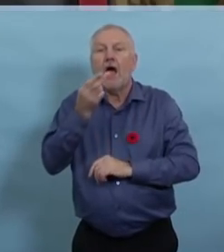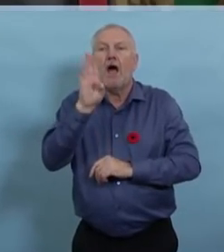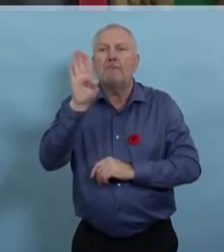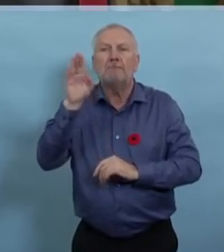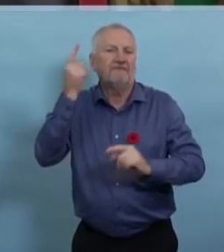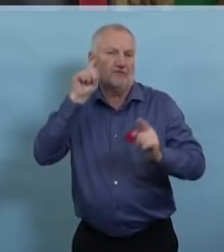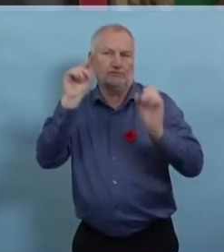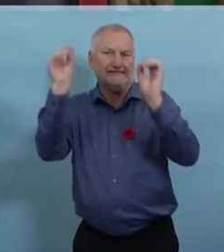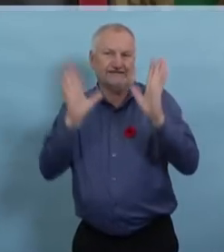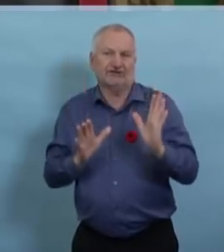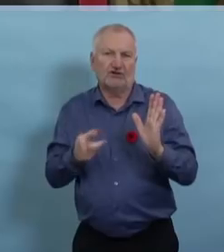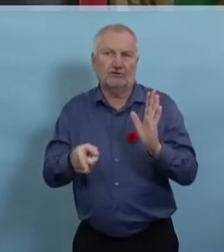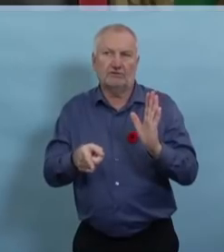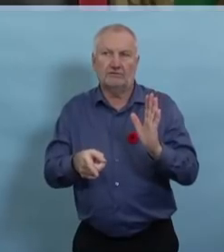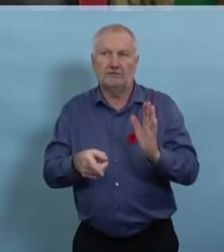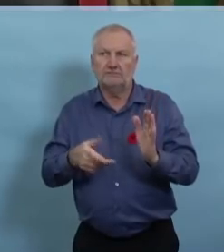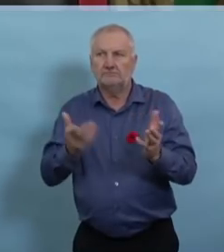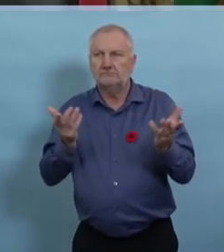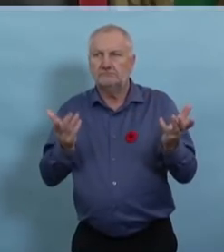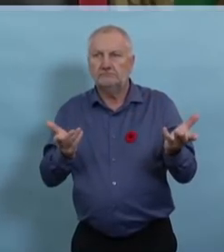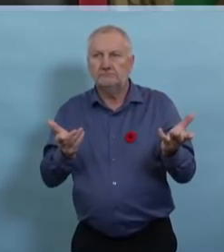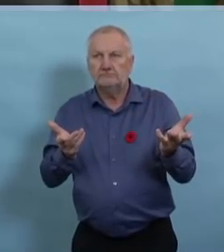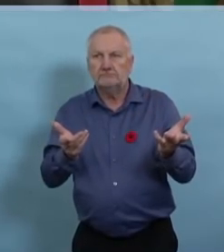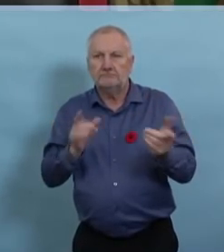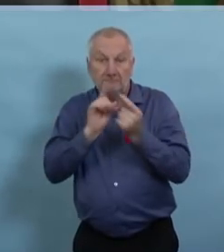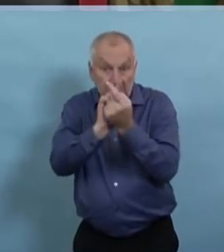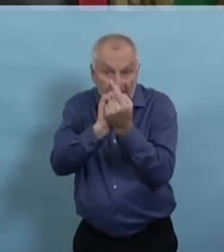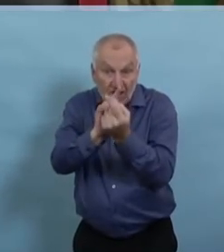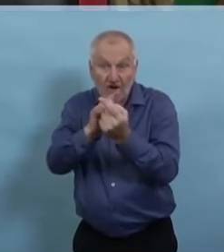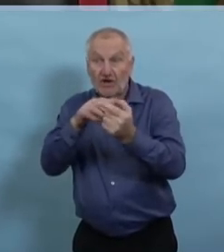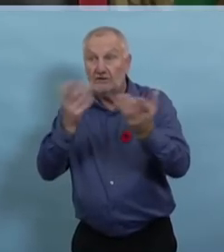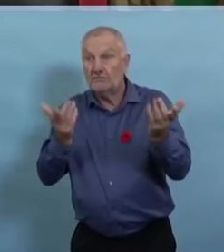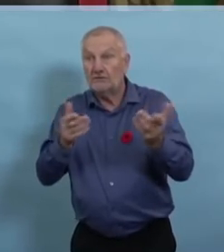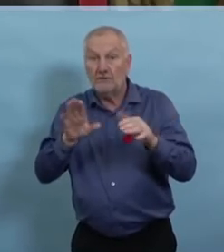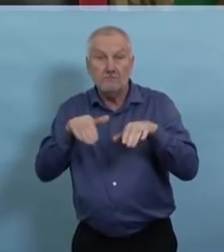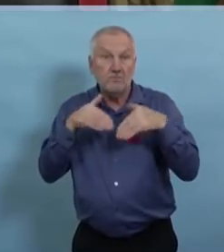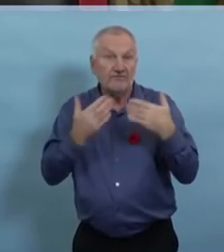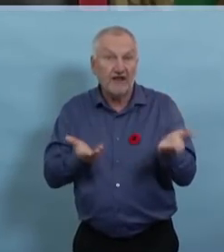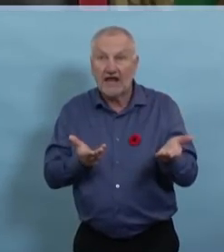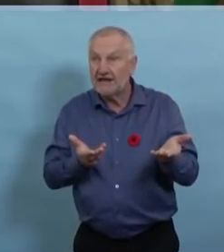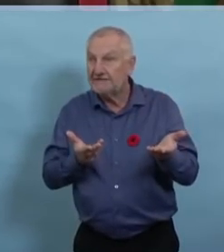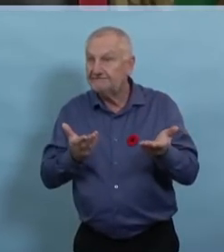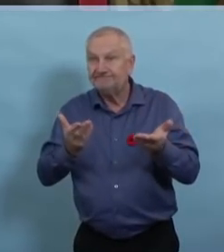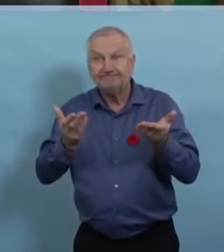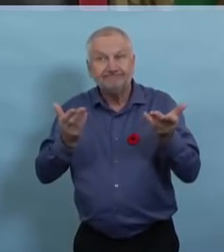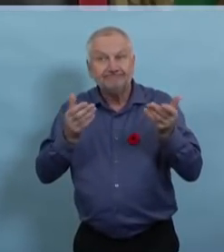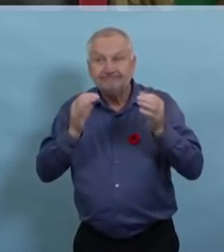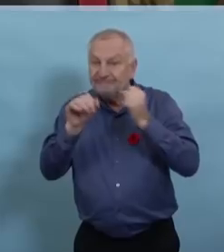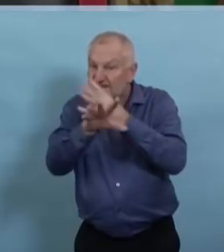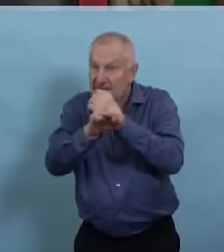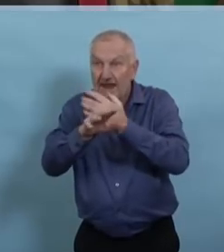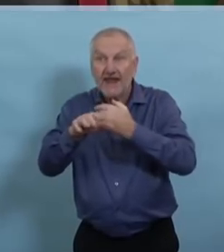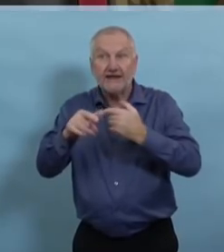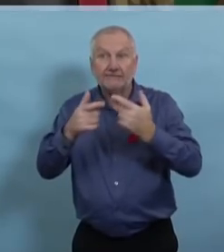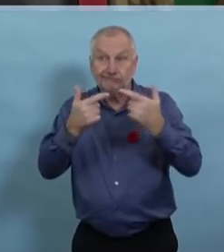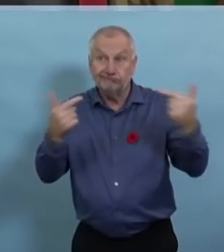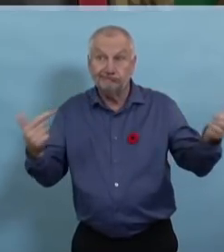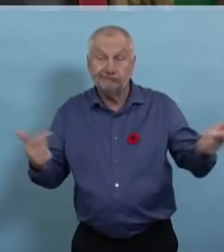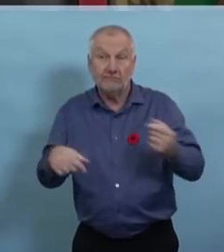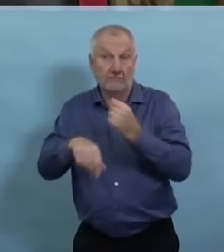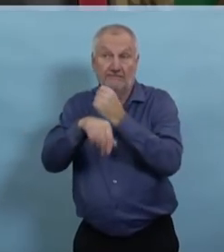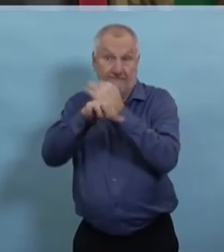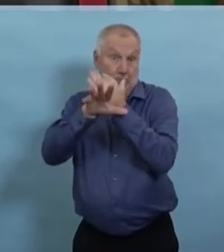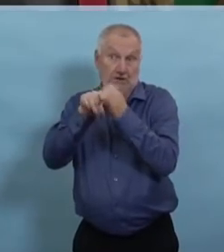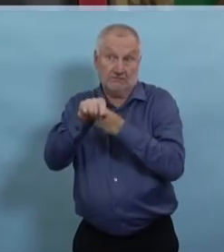opportunities for supporting on the job as well as remotely. And then a help desk is intended to assist with those